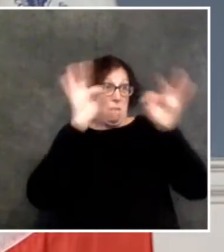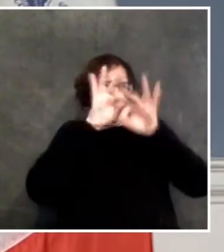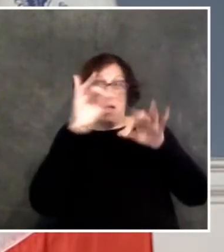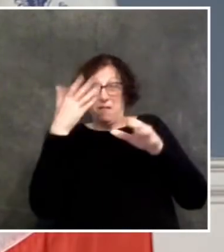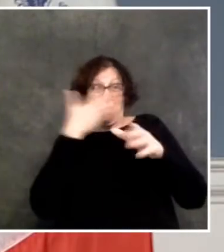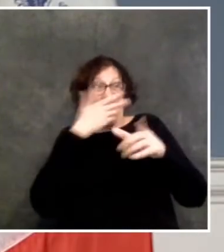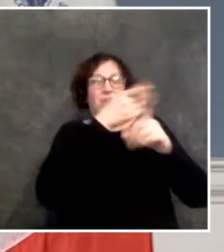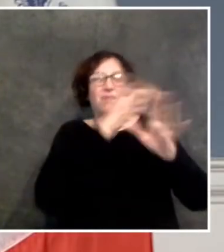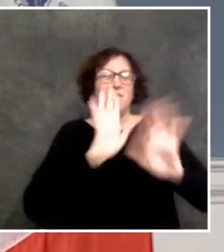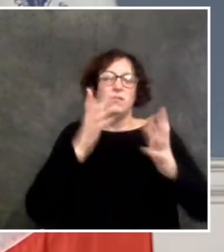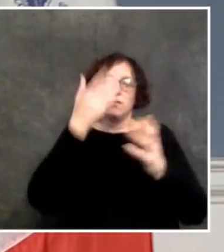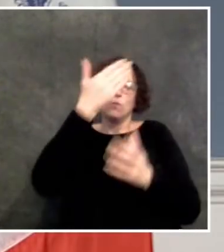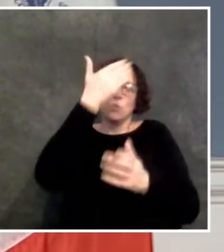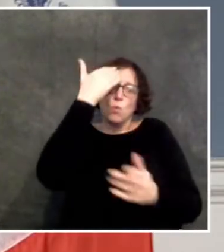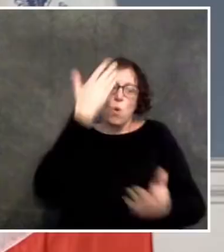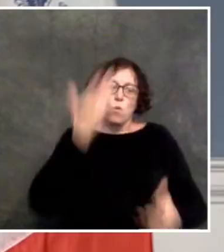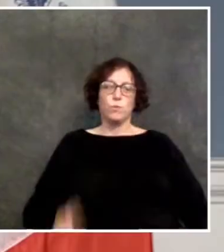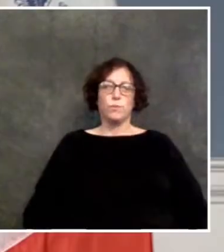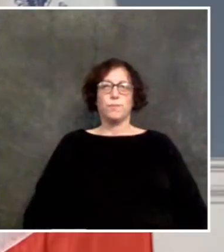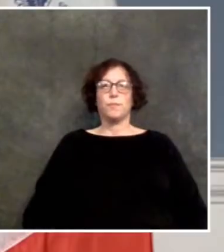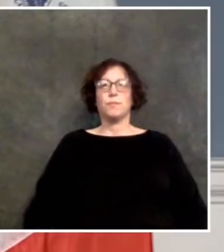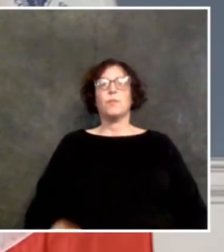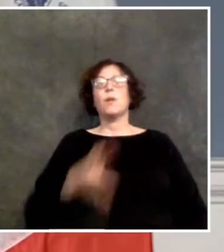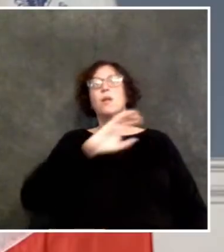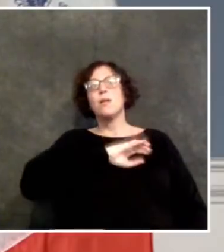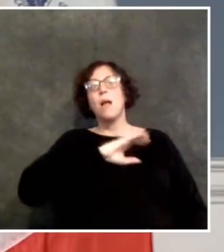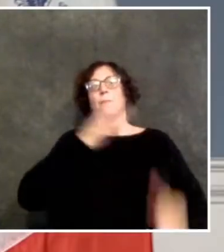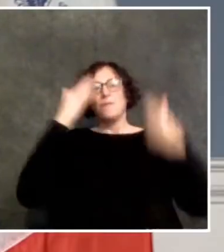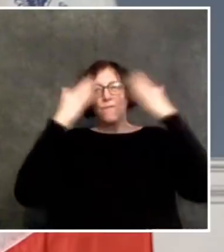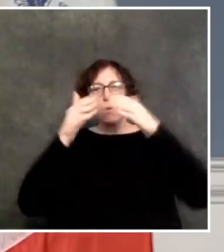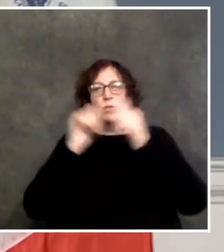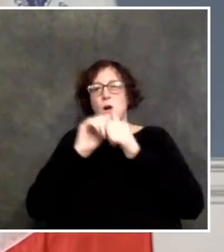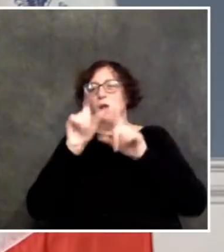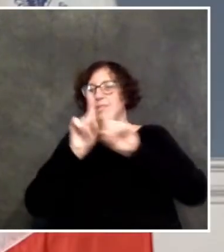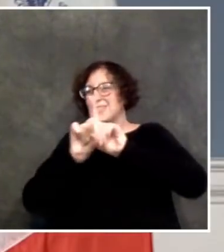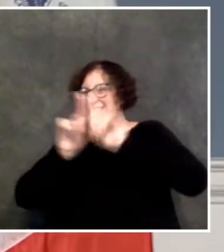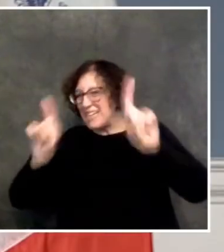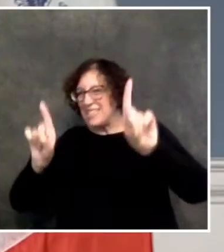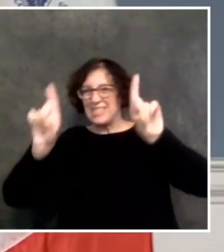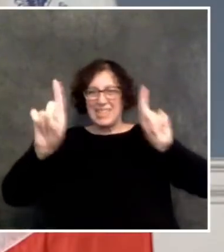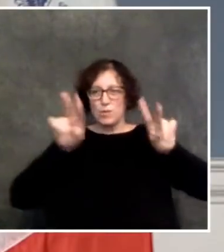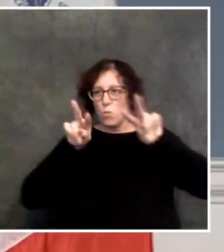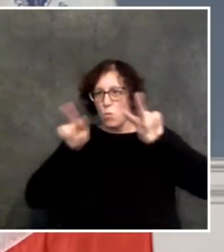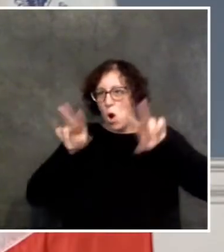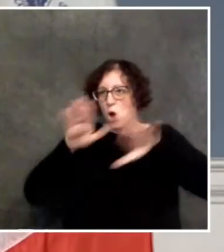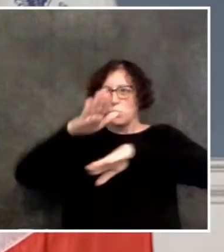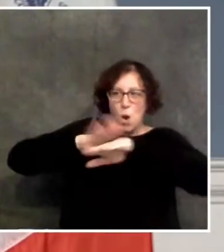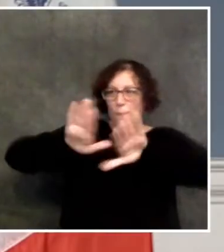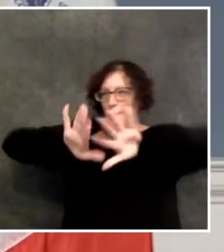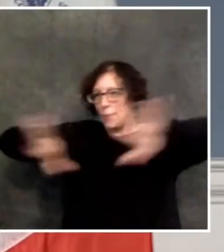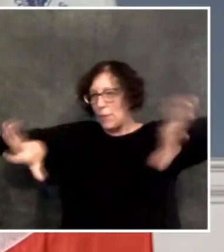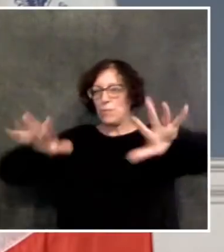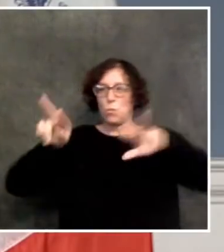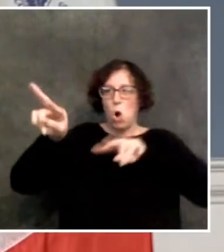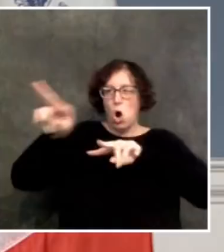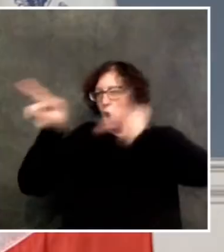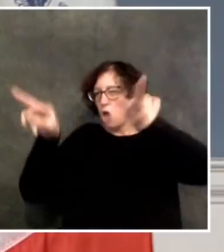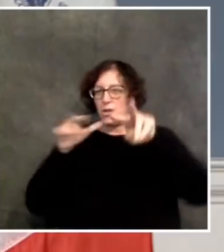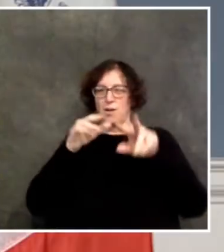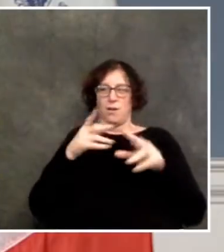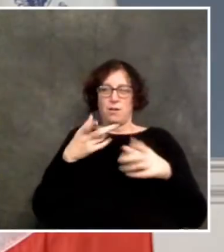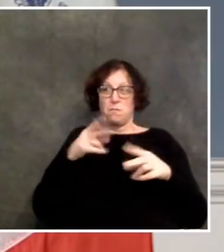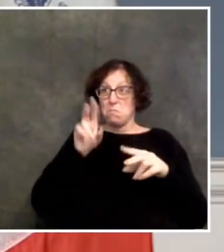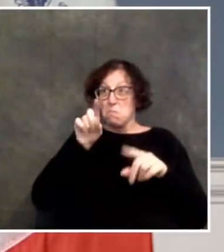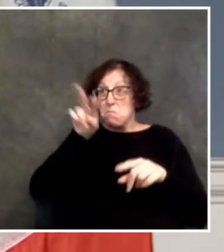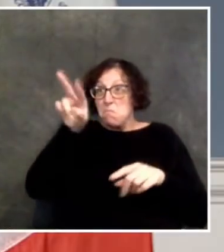social distancing, ensuring that people only go out when they have to go out, only for the time they need to, and